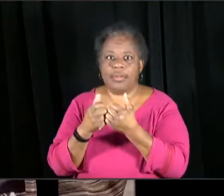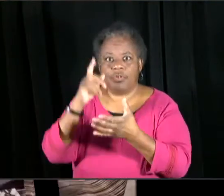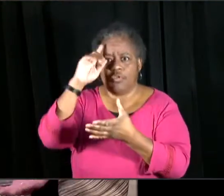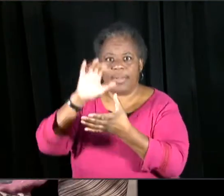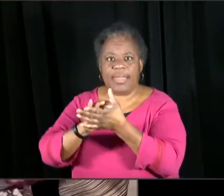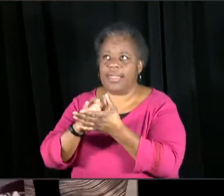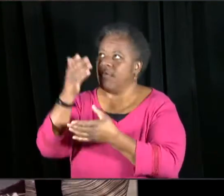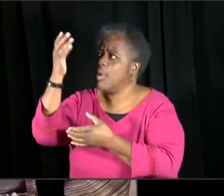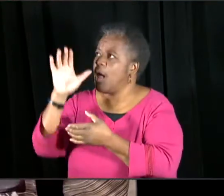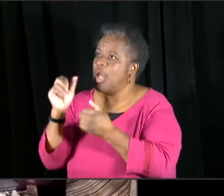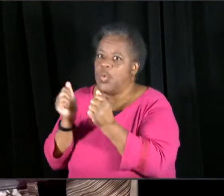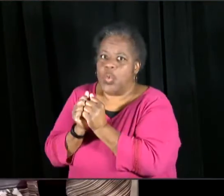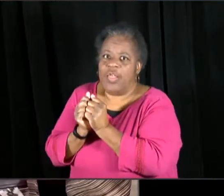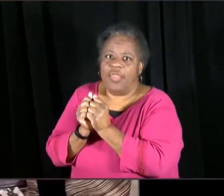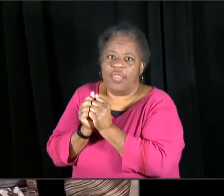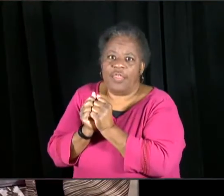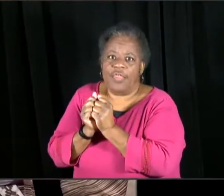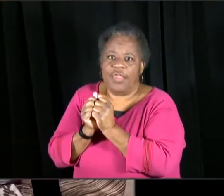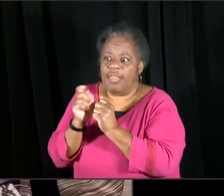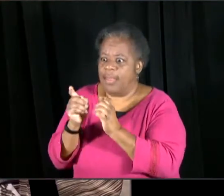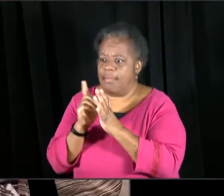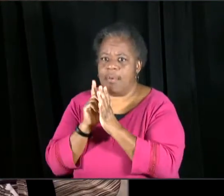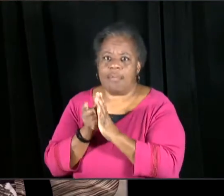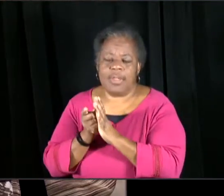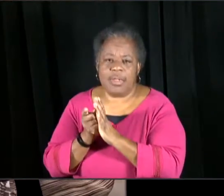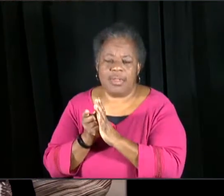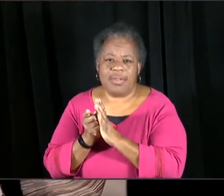that God was with them in that moment.